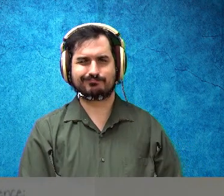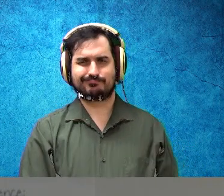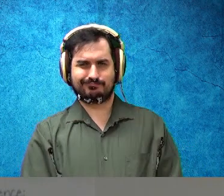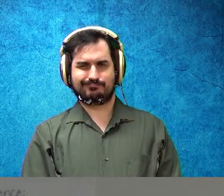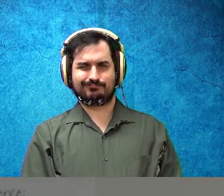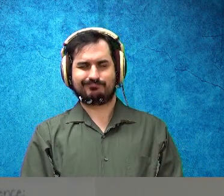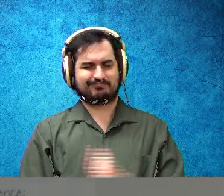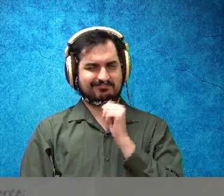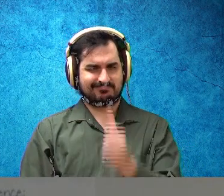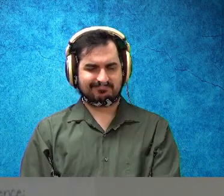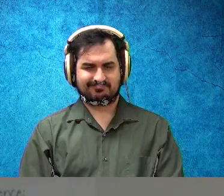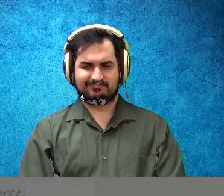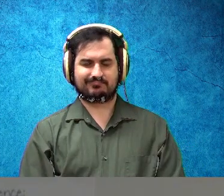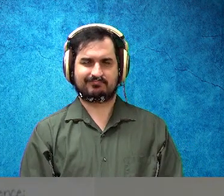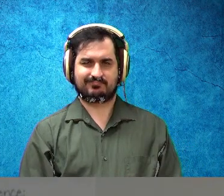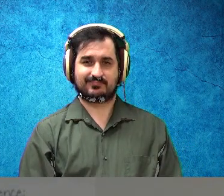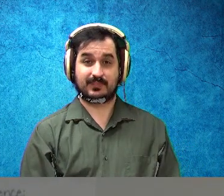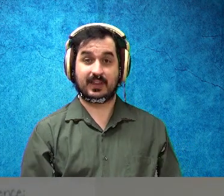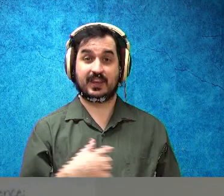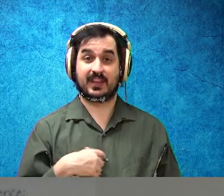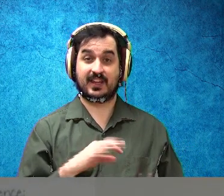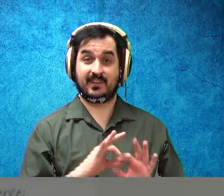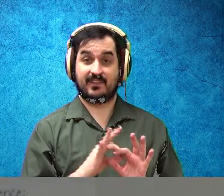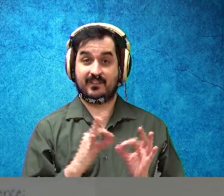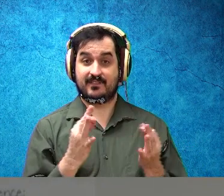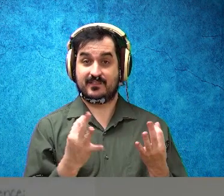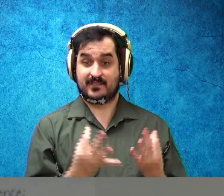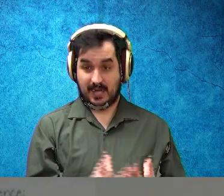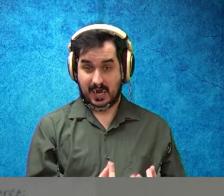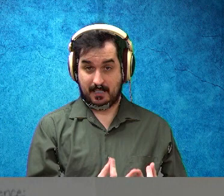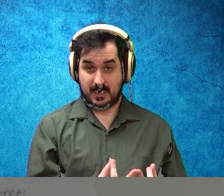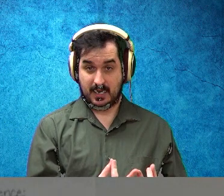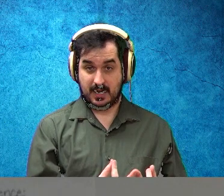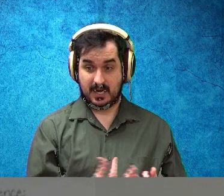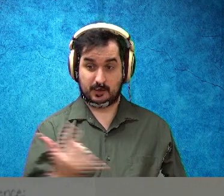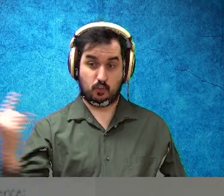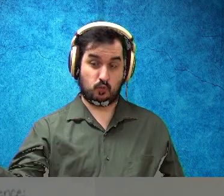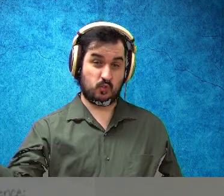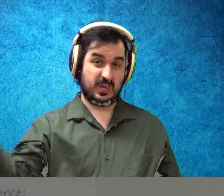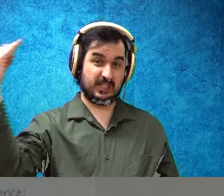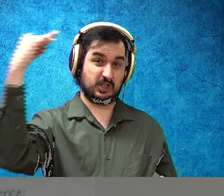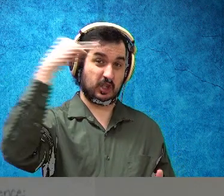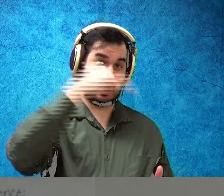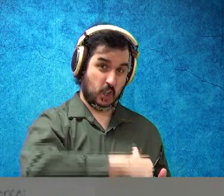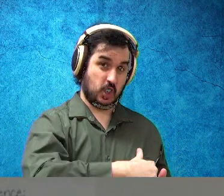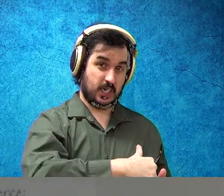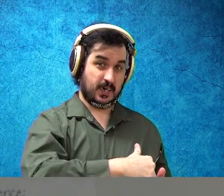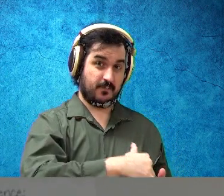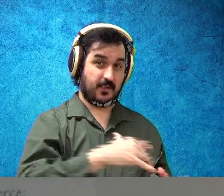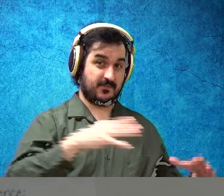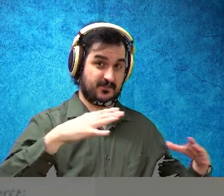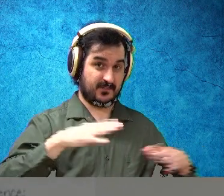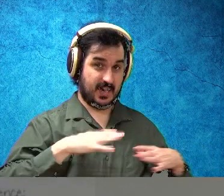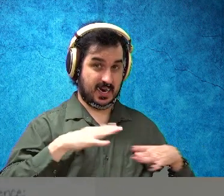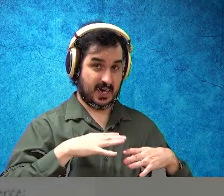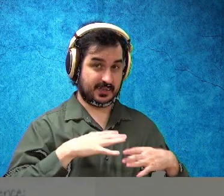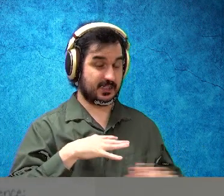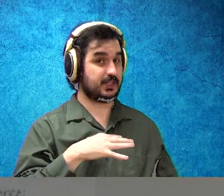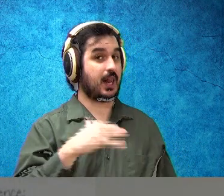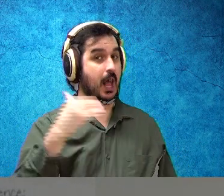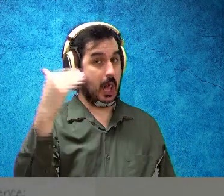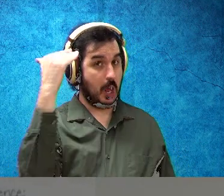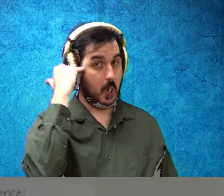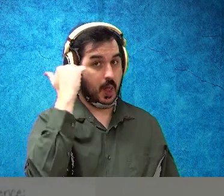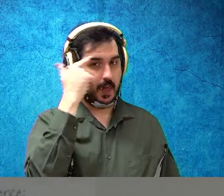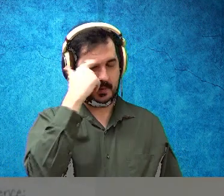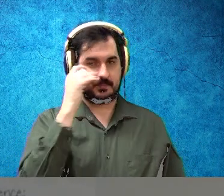So the family is returning from vacation, and I know that because my background knowledge tells me